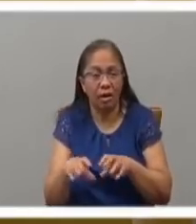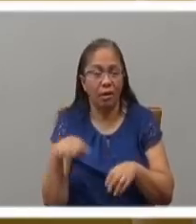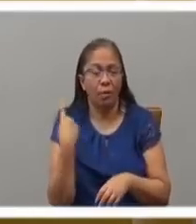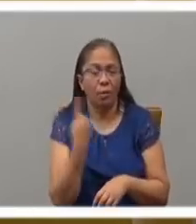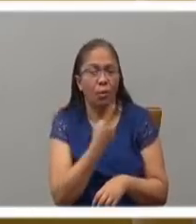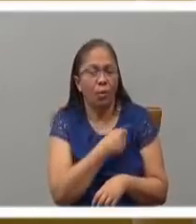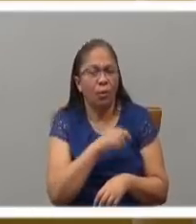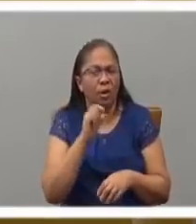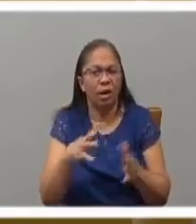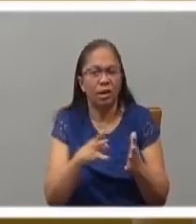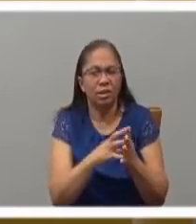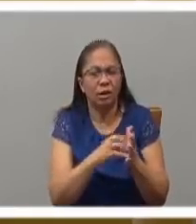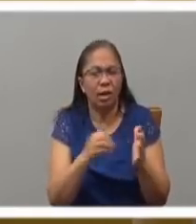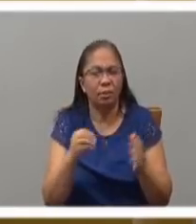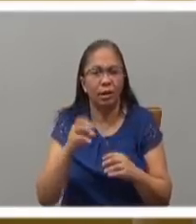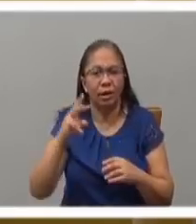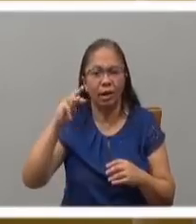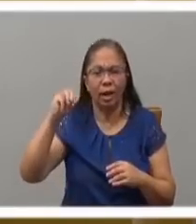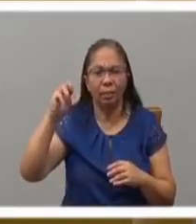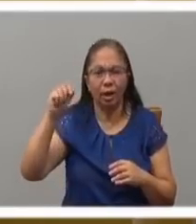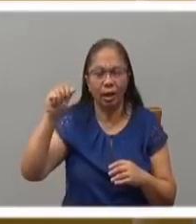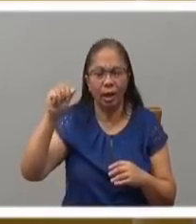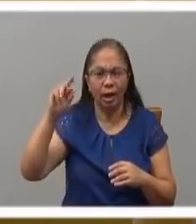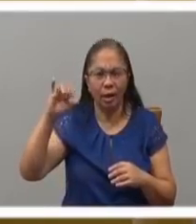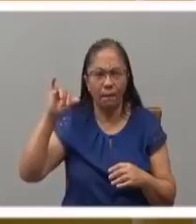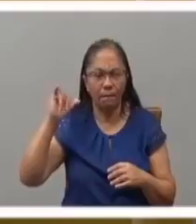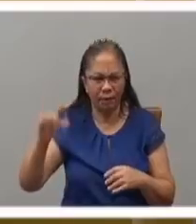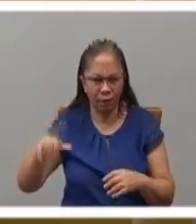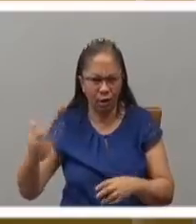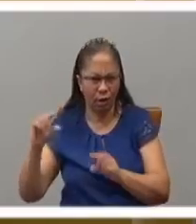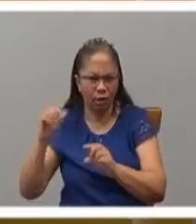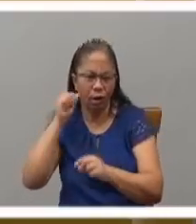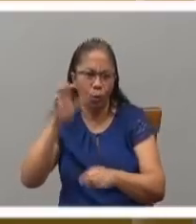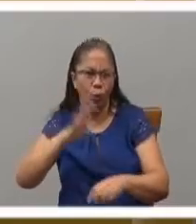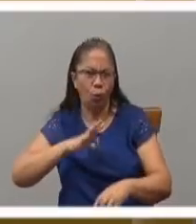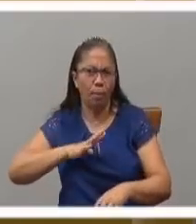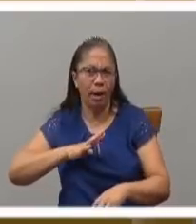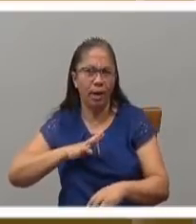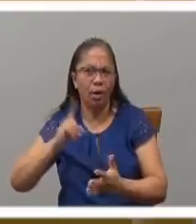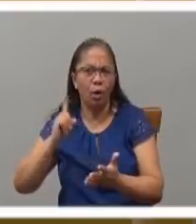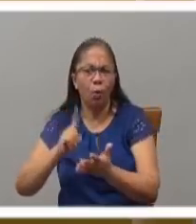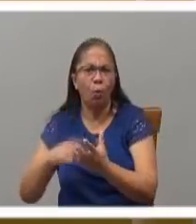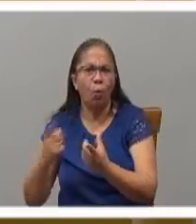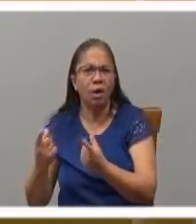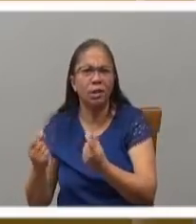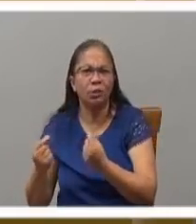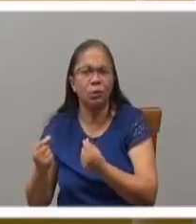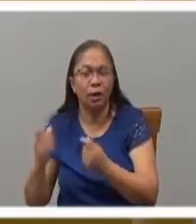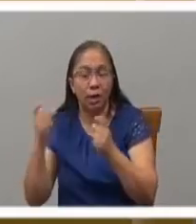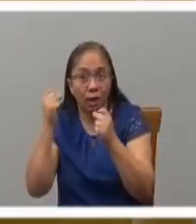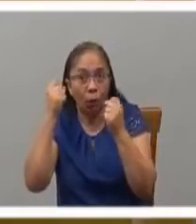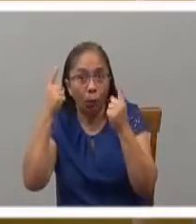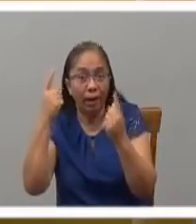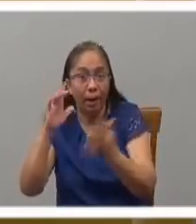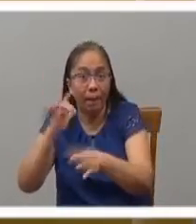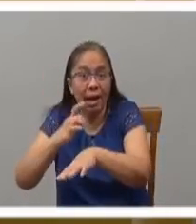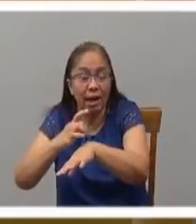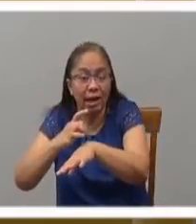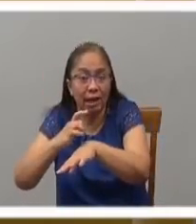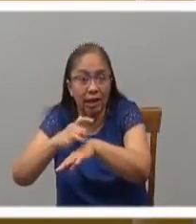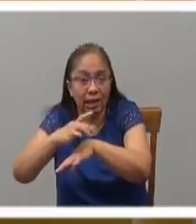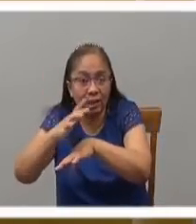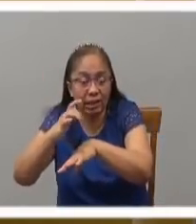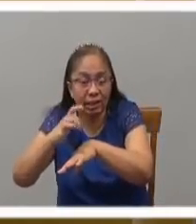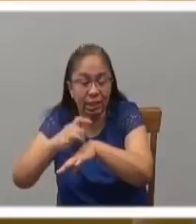Mary Magdalene, who, what did she do? And the other women, they woke up early the next morning and did what? Went to the